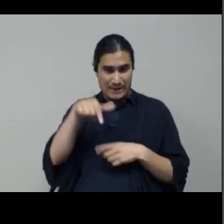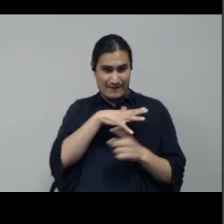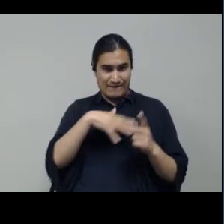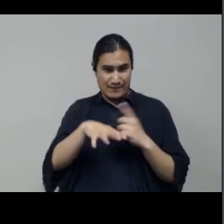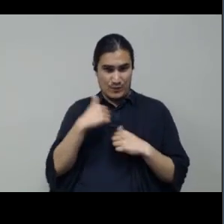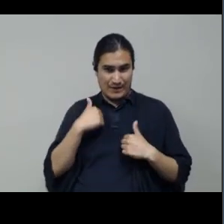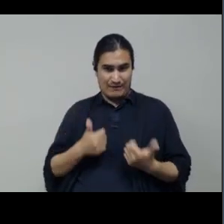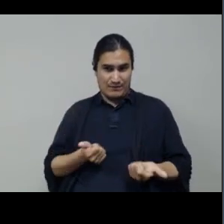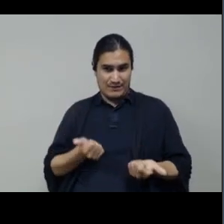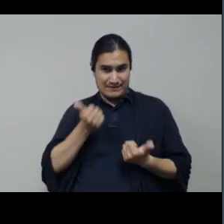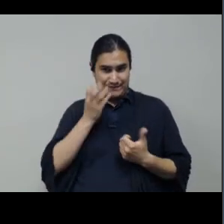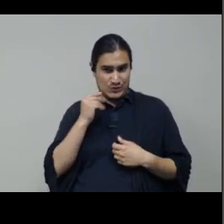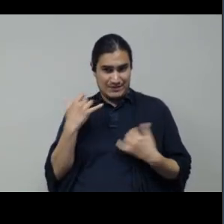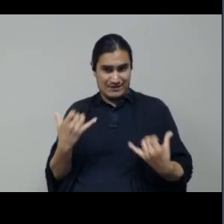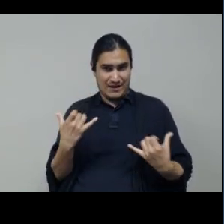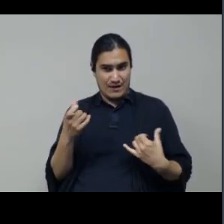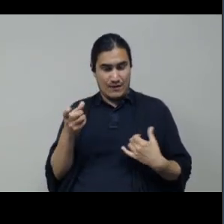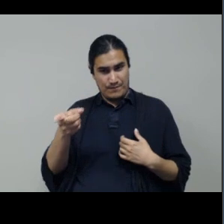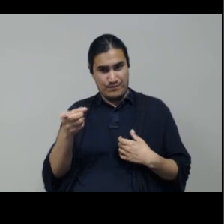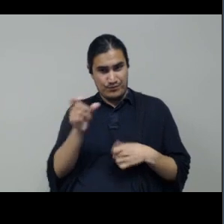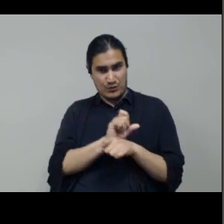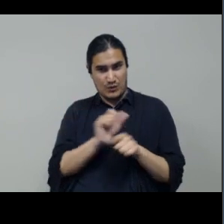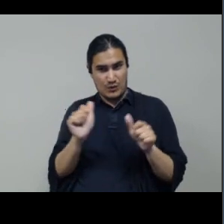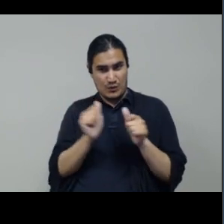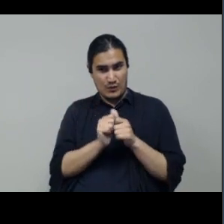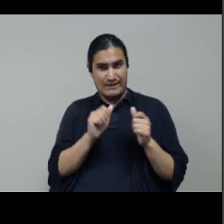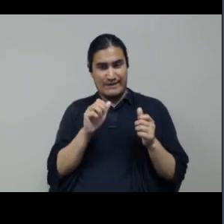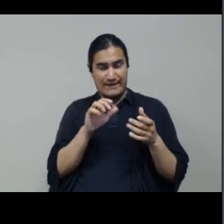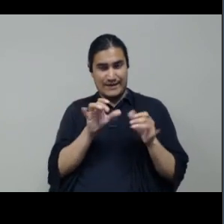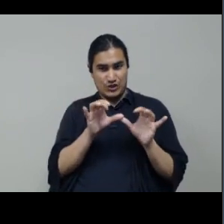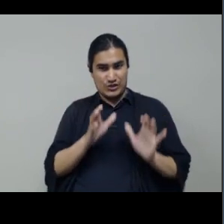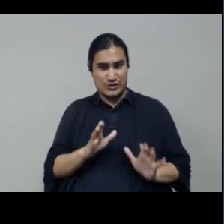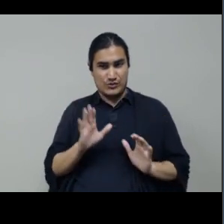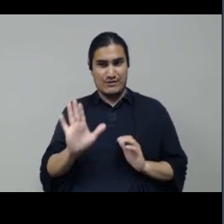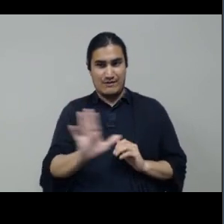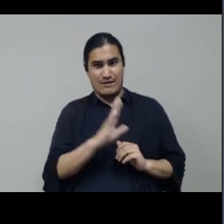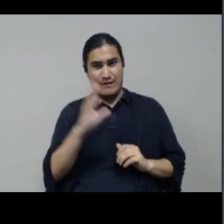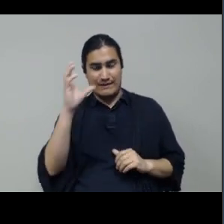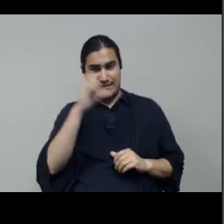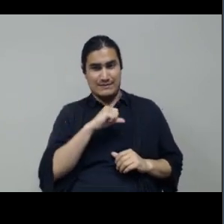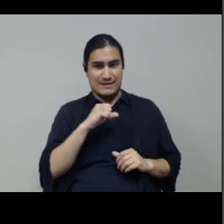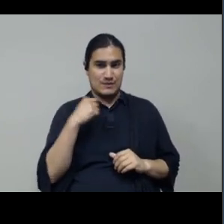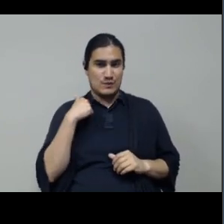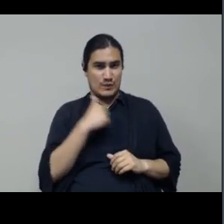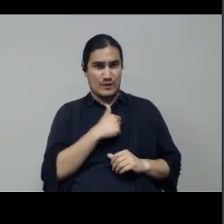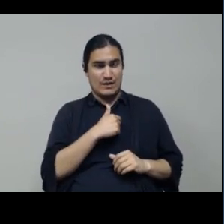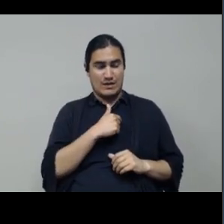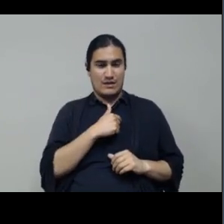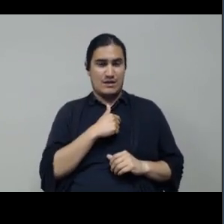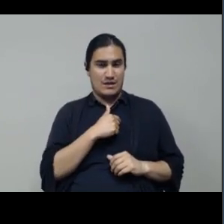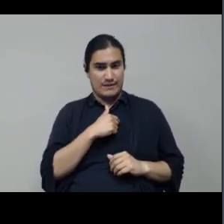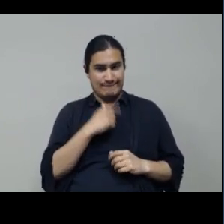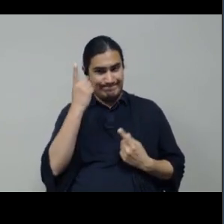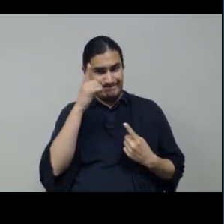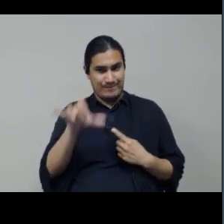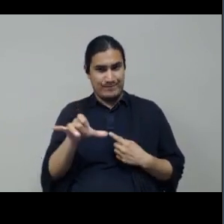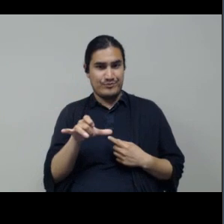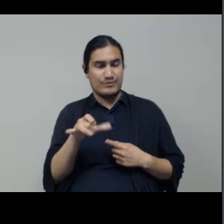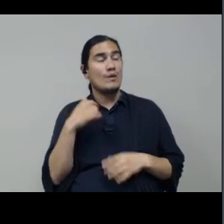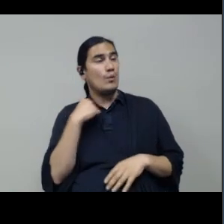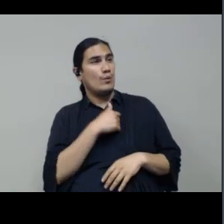in, as you work with your engineers on their estimates, taking that into account. Thank you. We